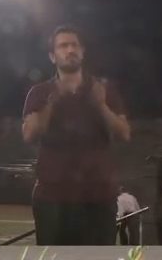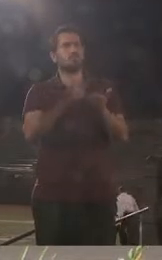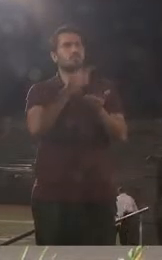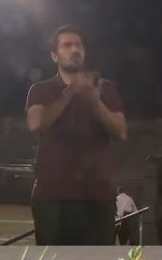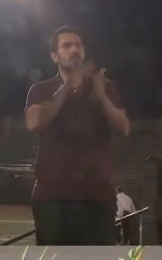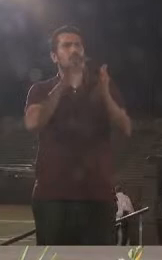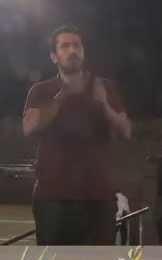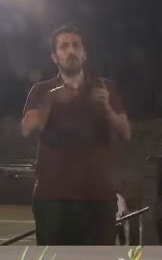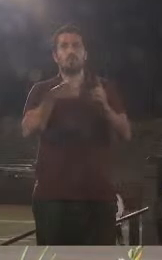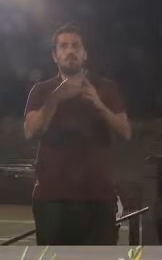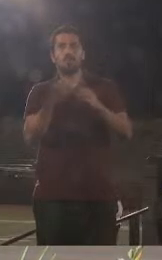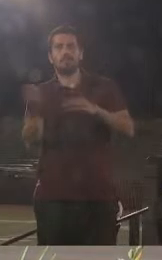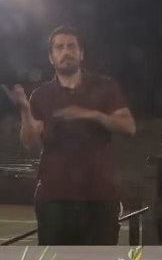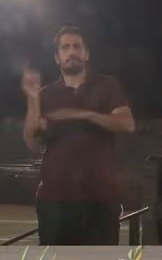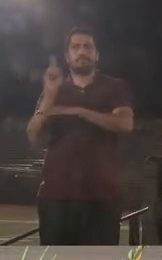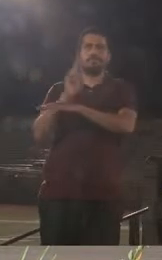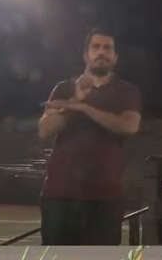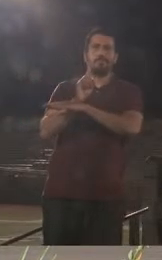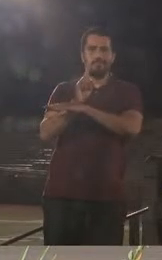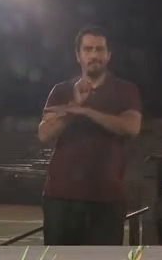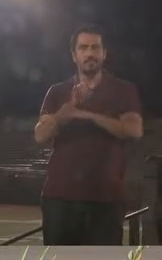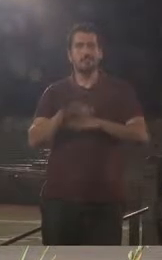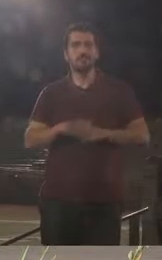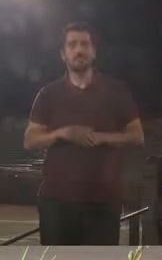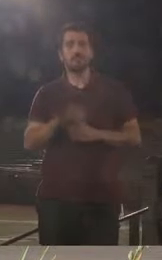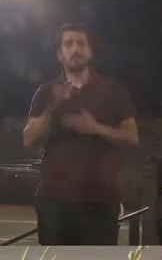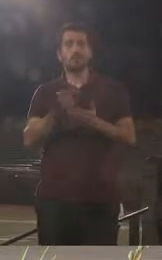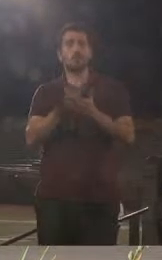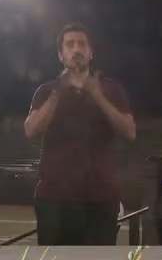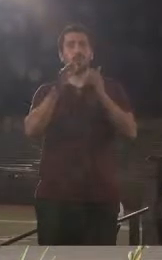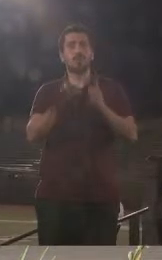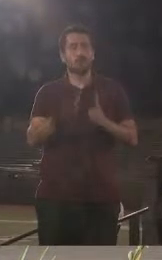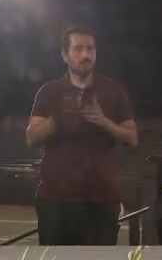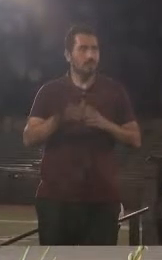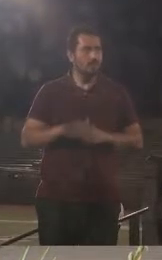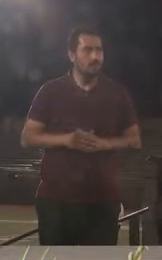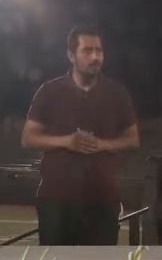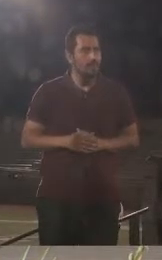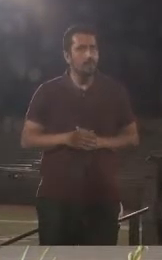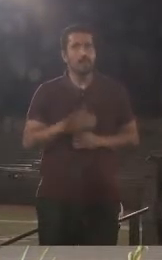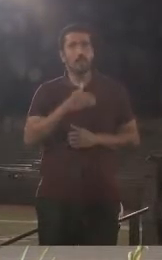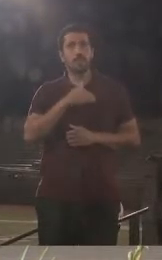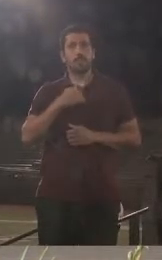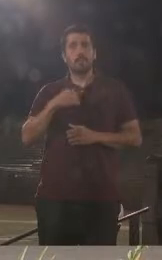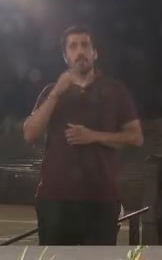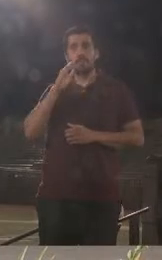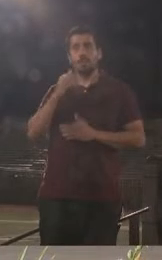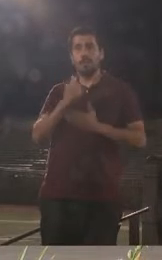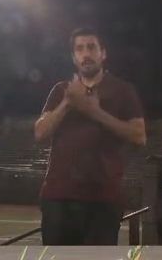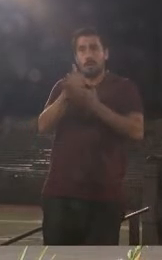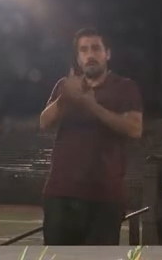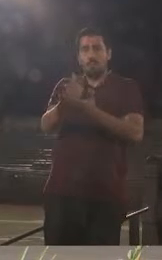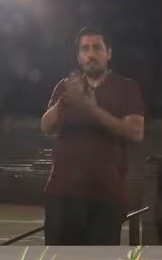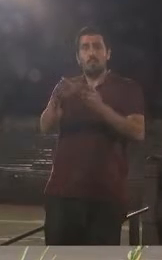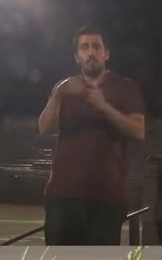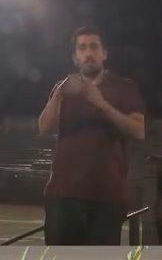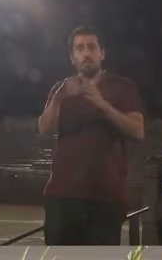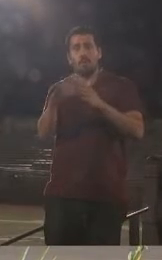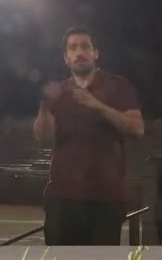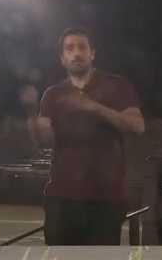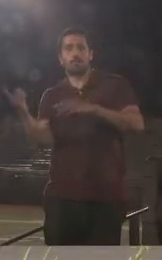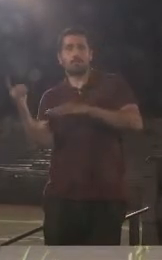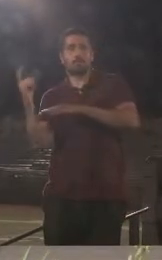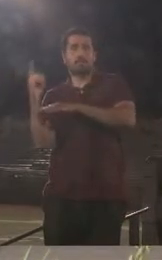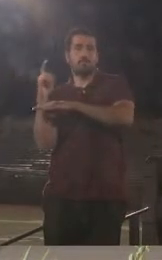the stage. Graduates, faculty, and staff, members will assist you as you come up to the